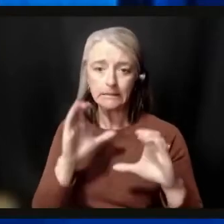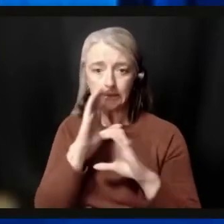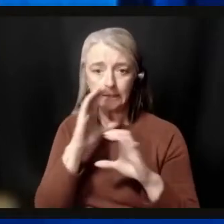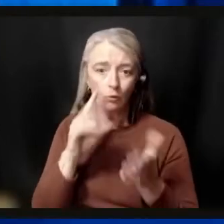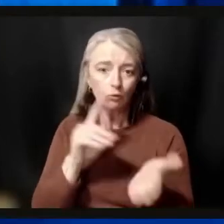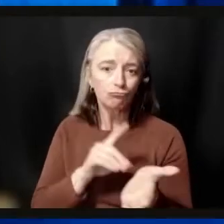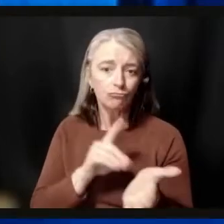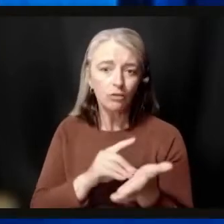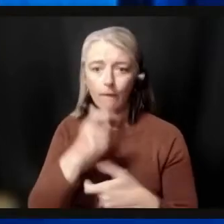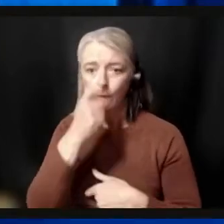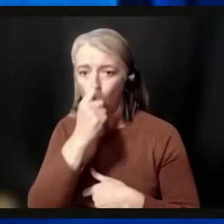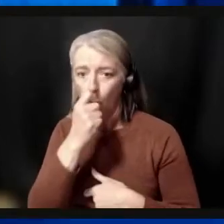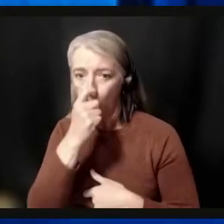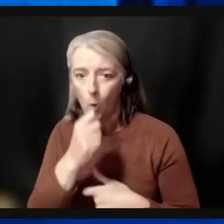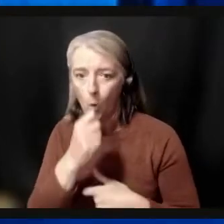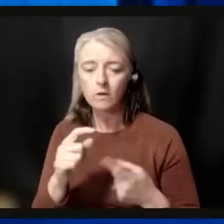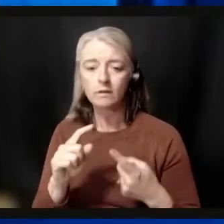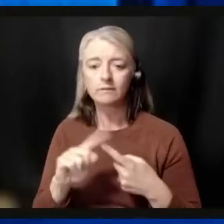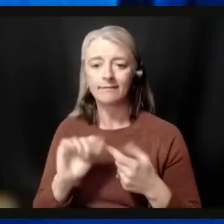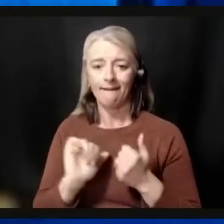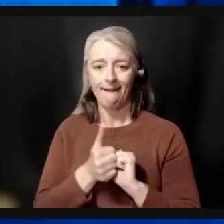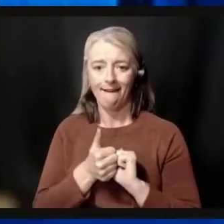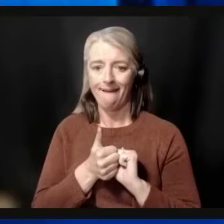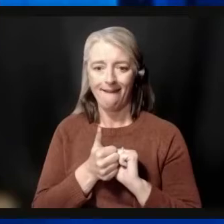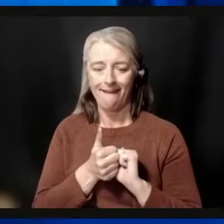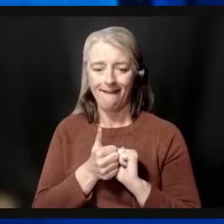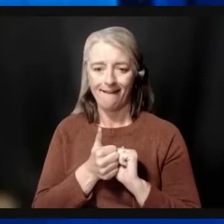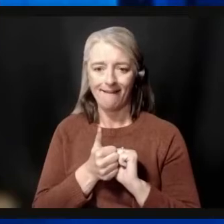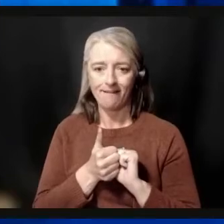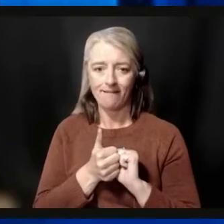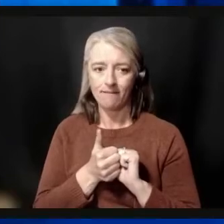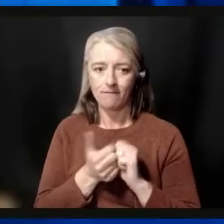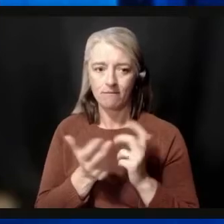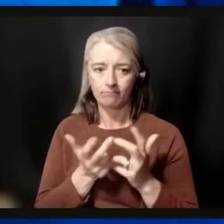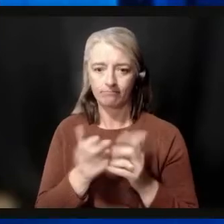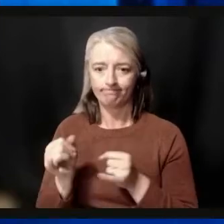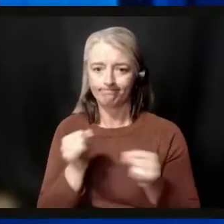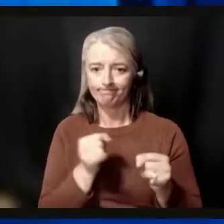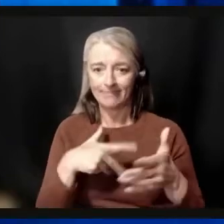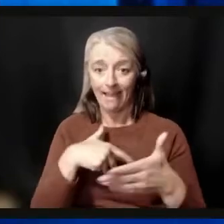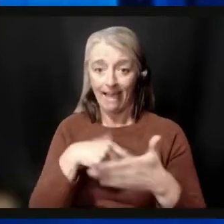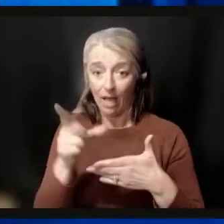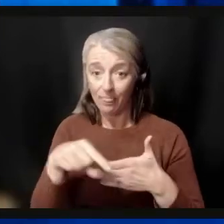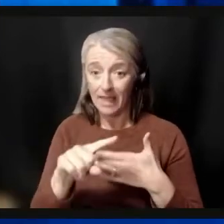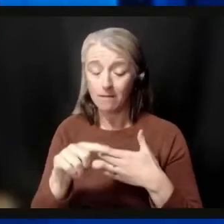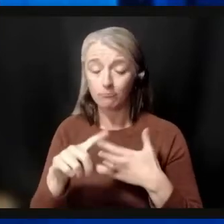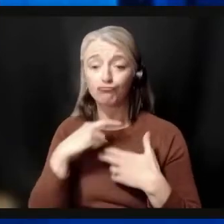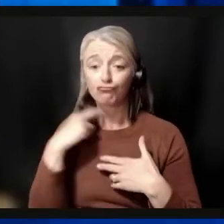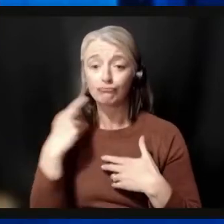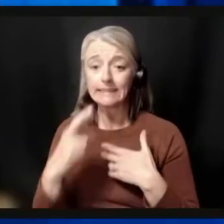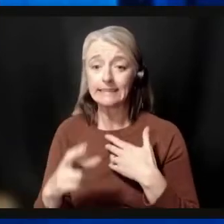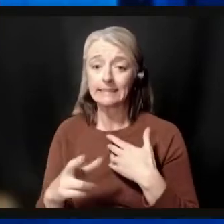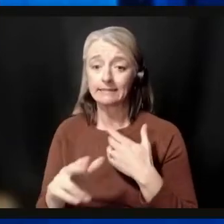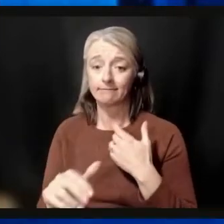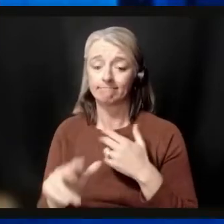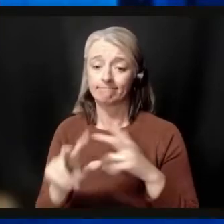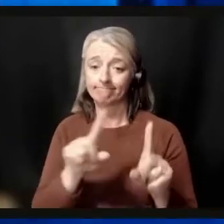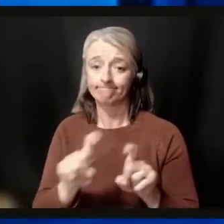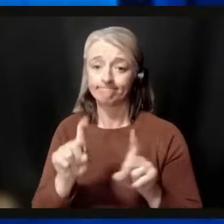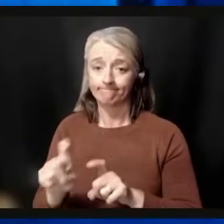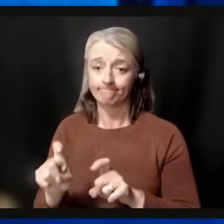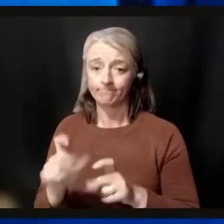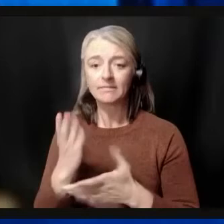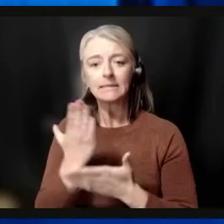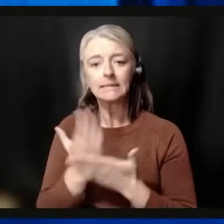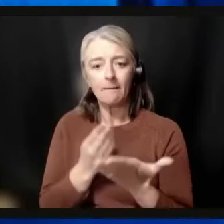cold. So how are the rest of the individuals out there getting risk assessment? So we've been able to get some funding actually by